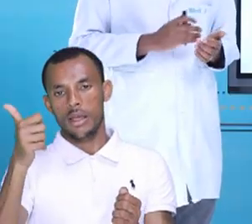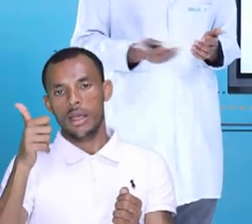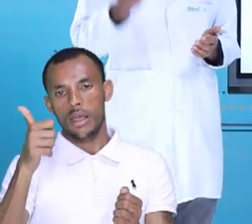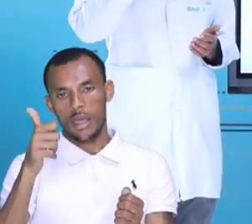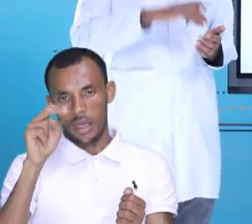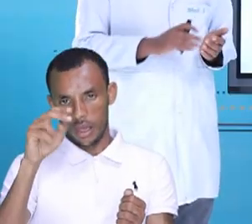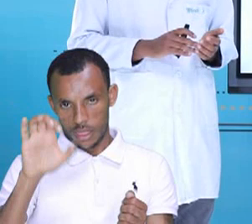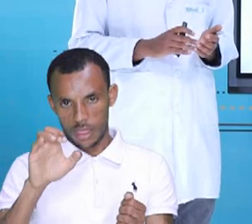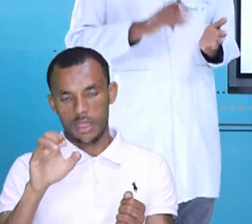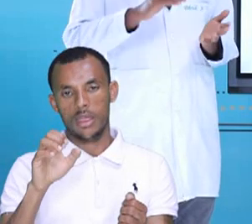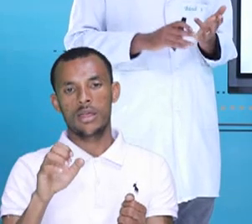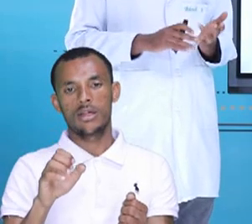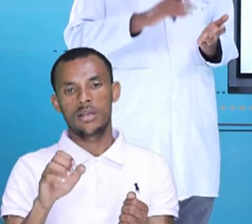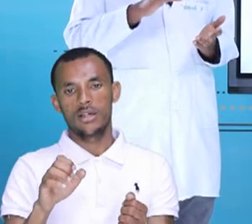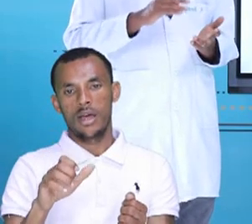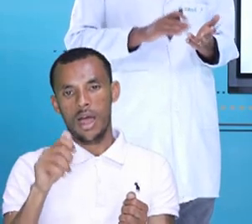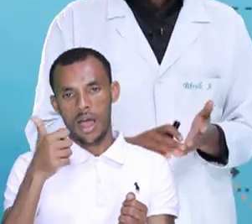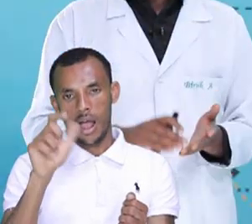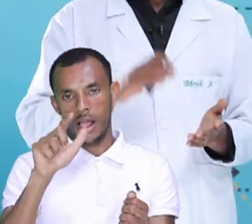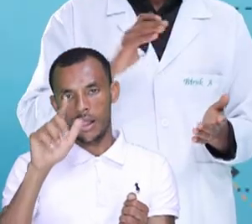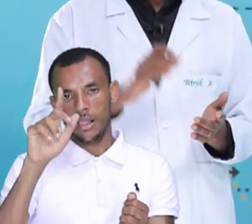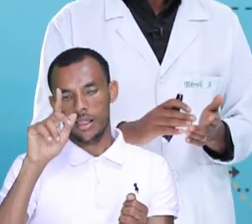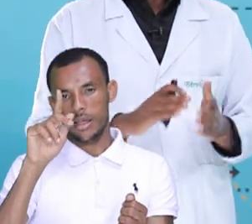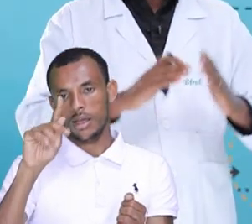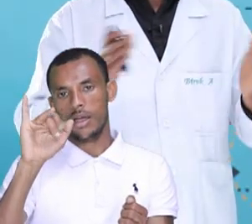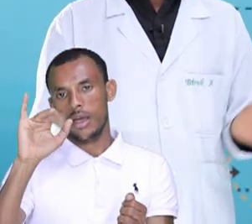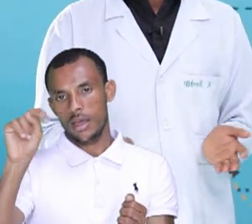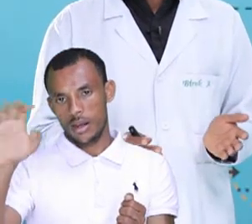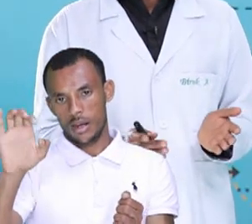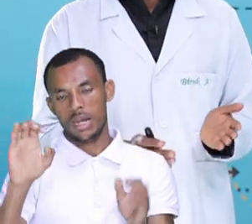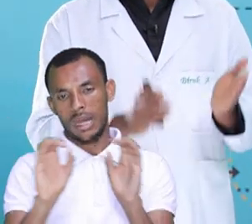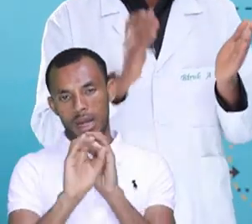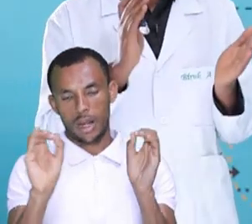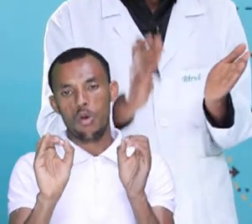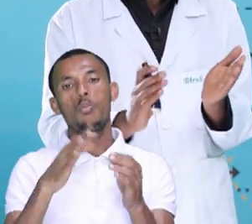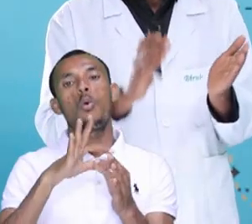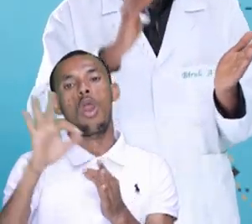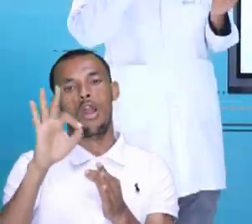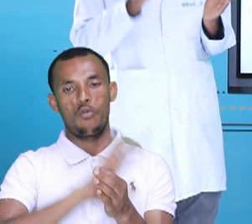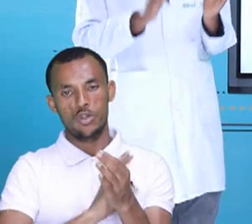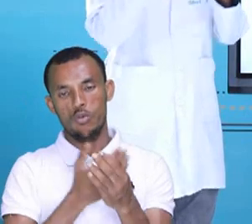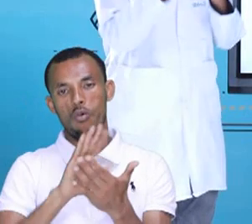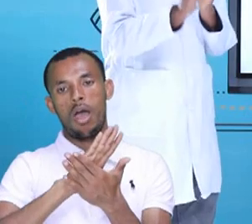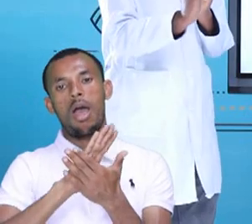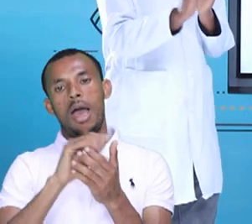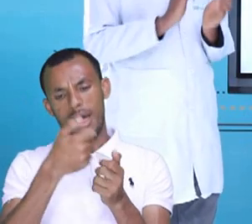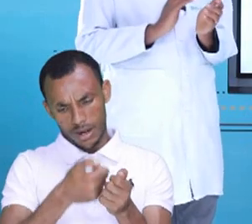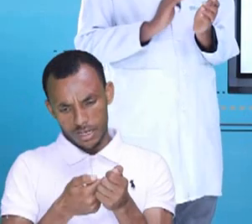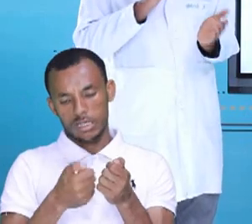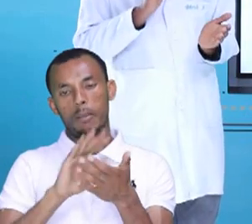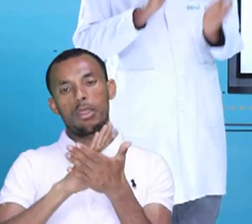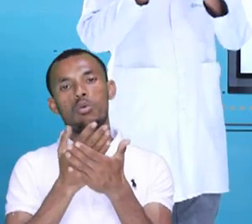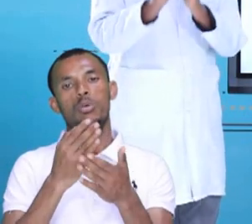grade 9, in grade 10. Alkane, alkene, alkynes are non-polar. Therefore, force of attraction between alkane